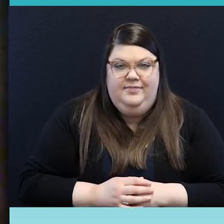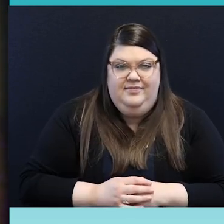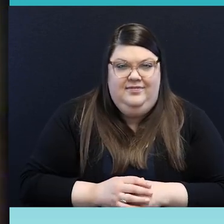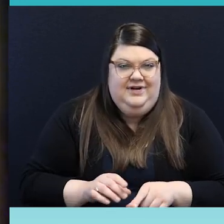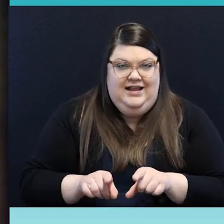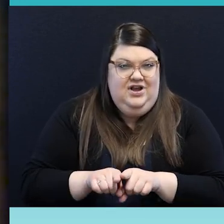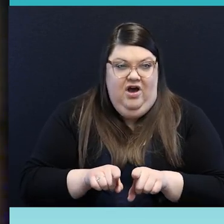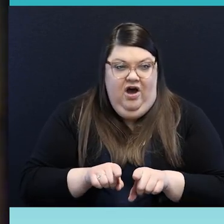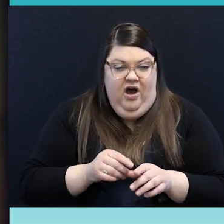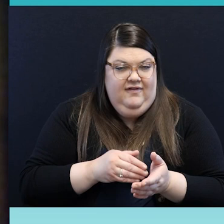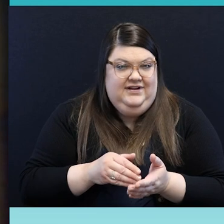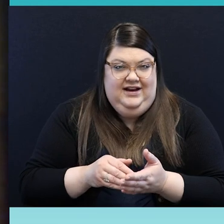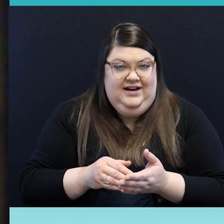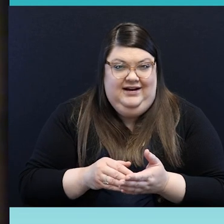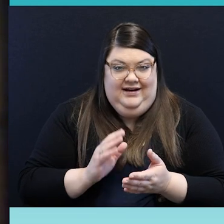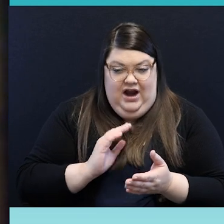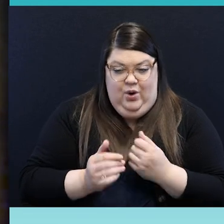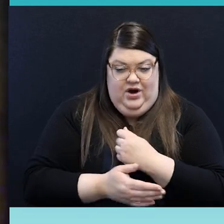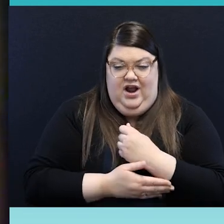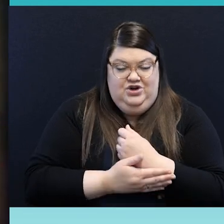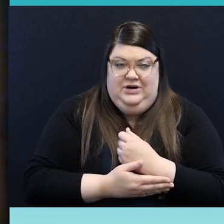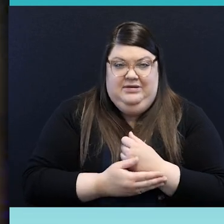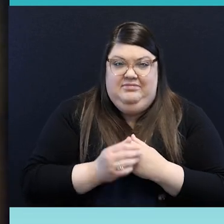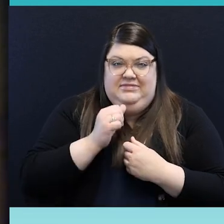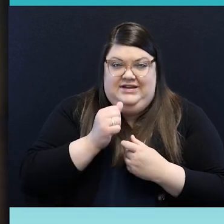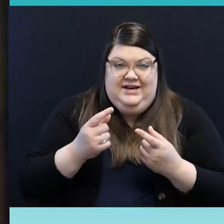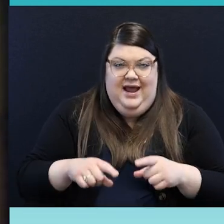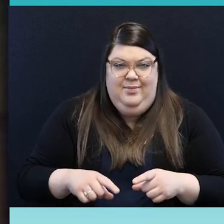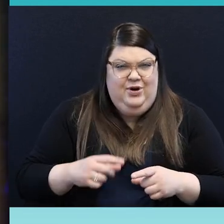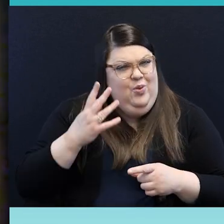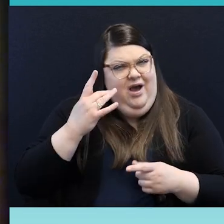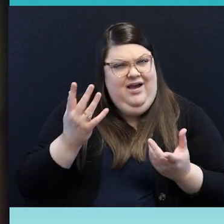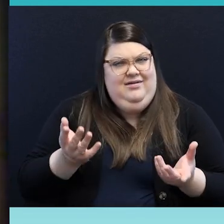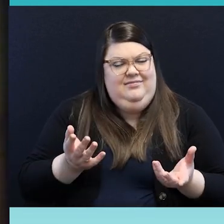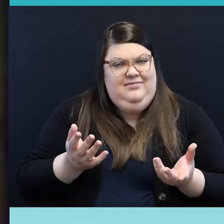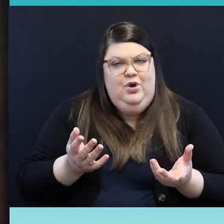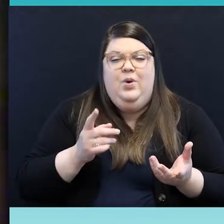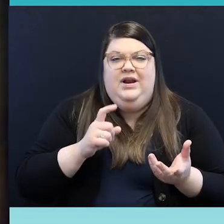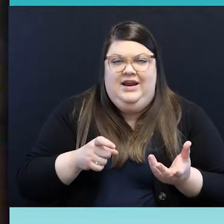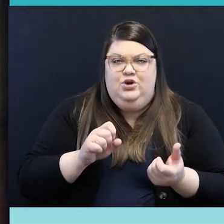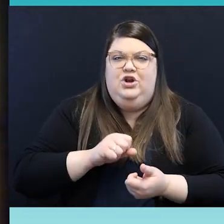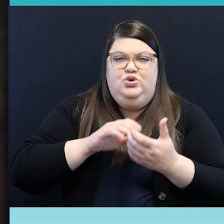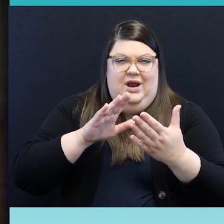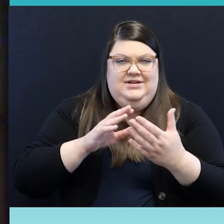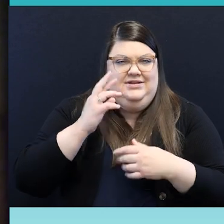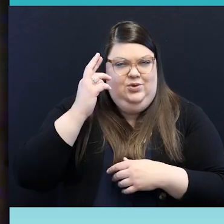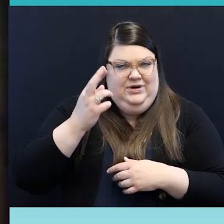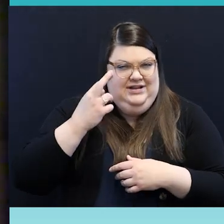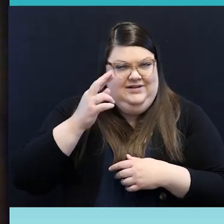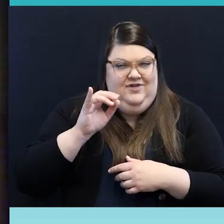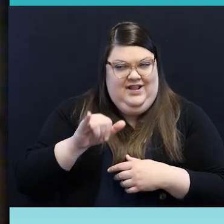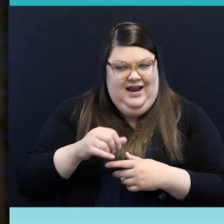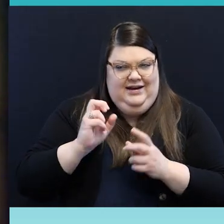we would like in our country for many, many years. And so we need to address the root cause of that issue, which